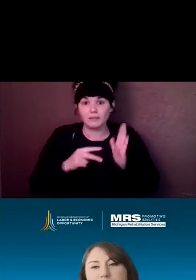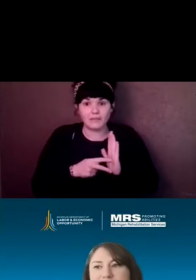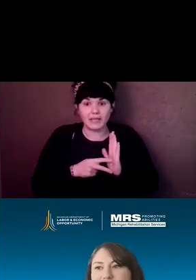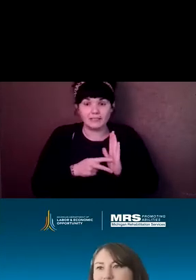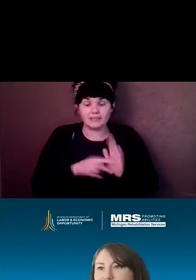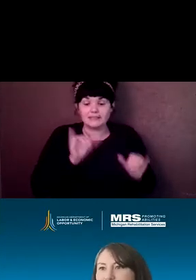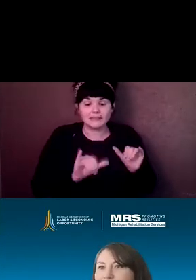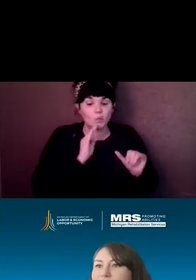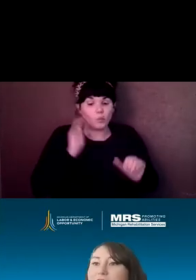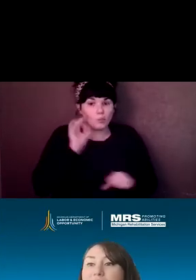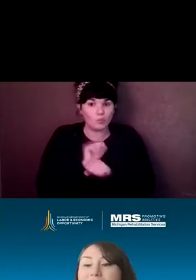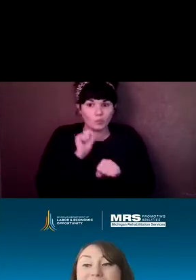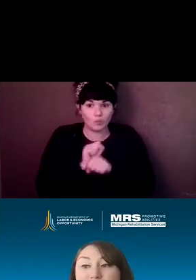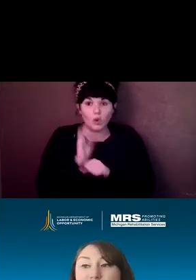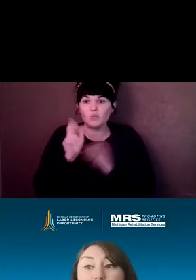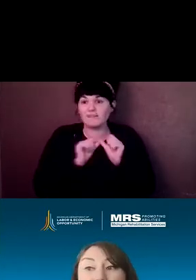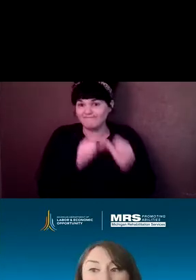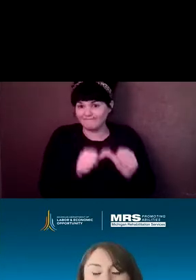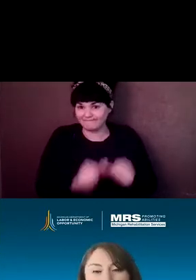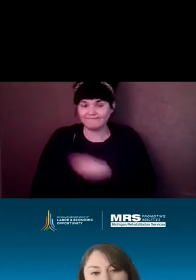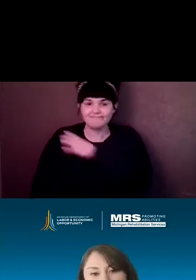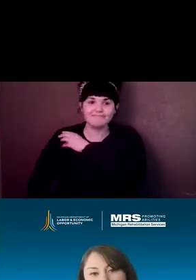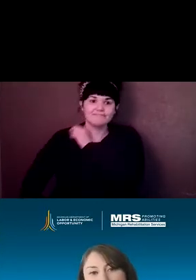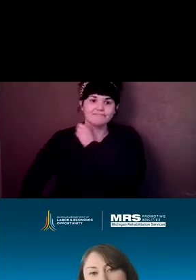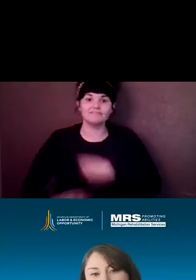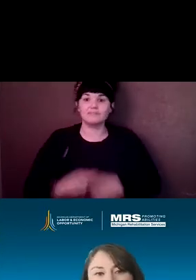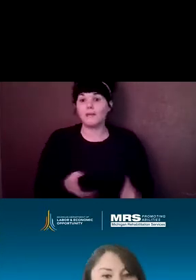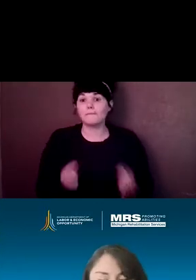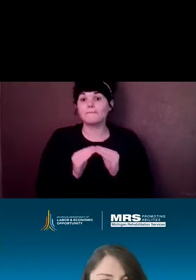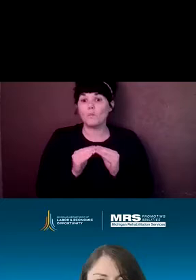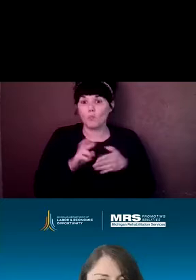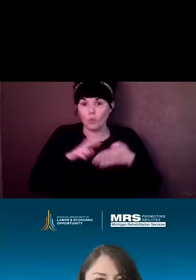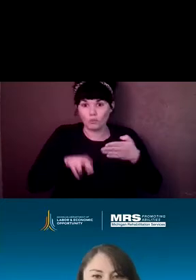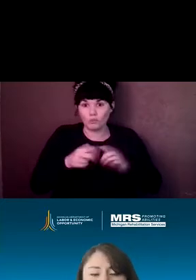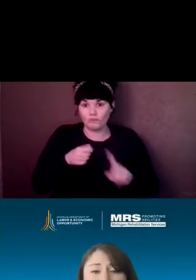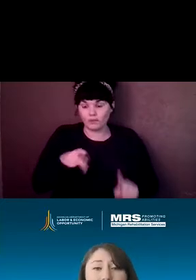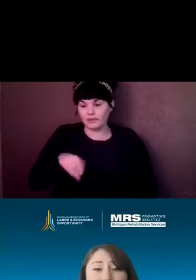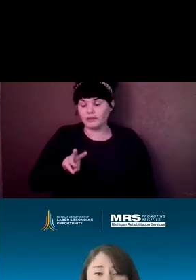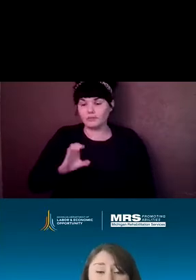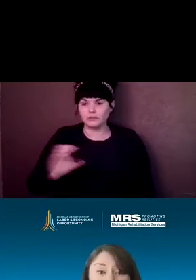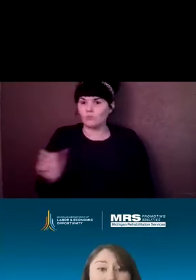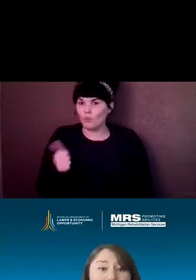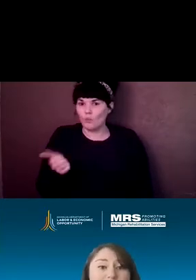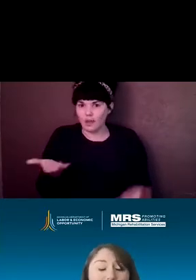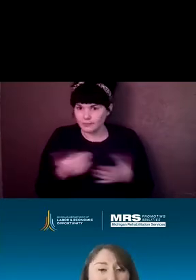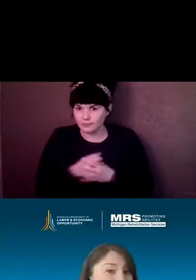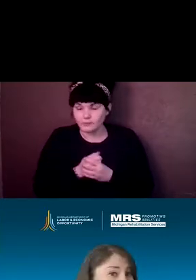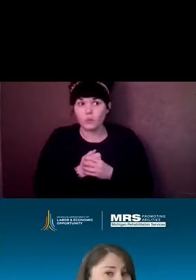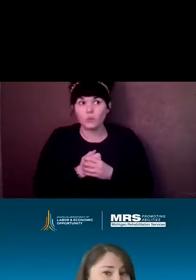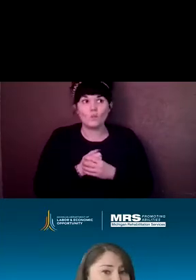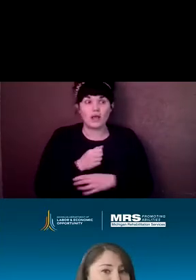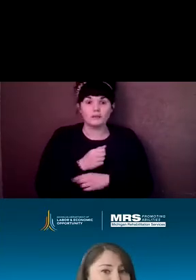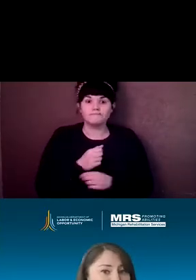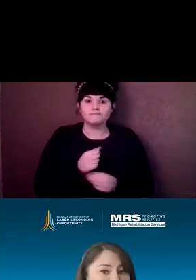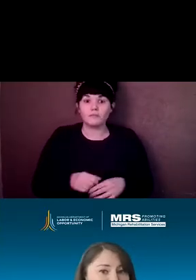go to the next slide. And here's some more findings from PwC. What else did they tell us? Well, our